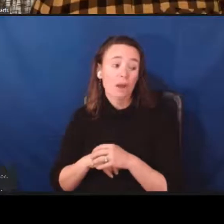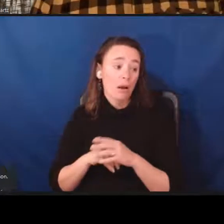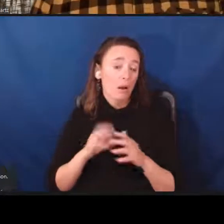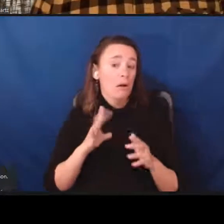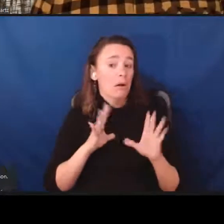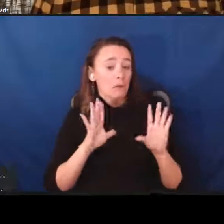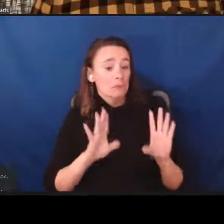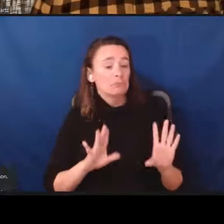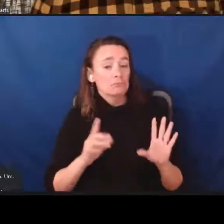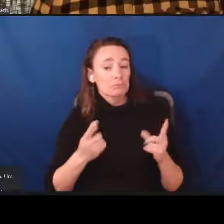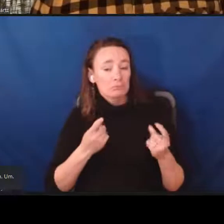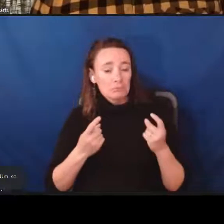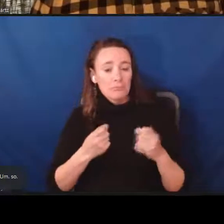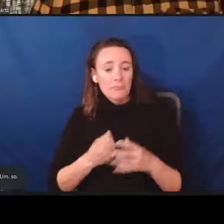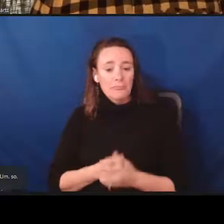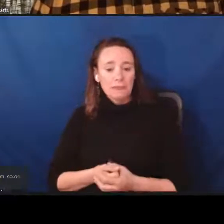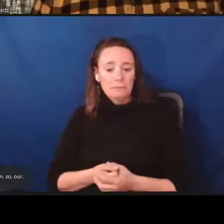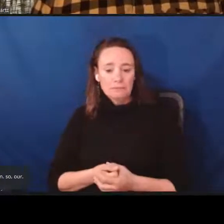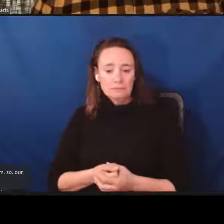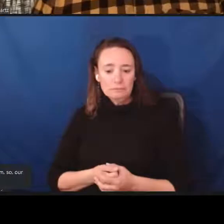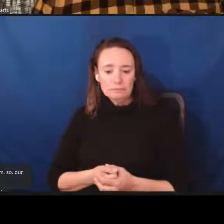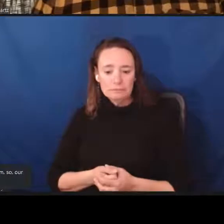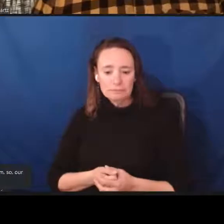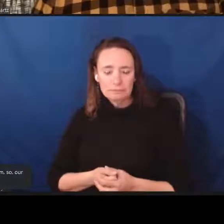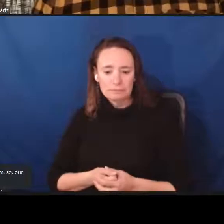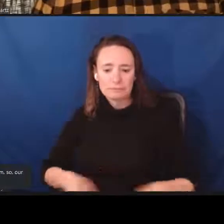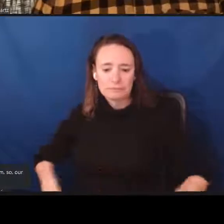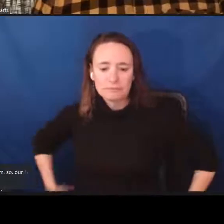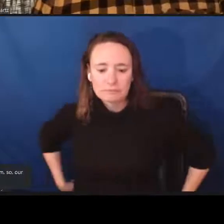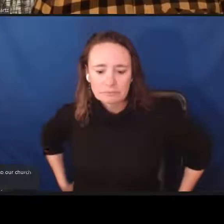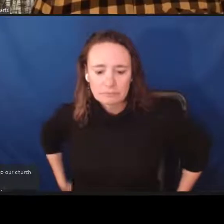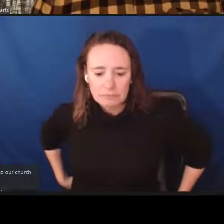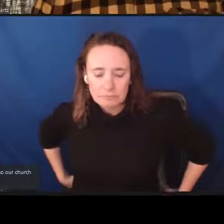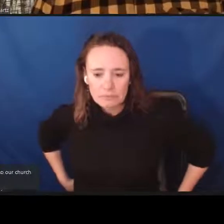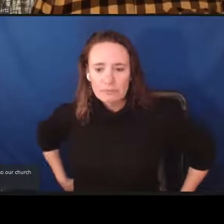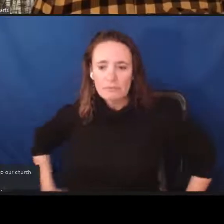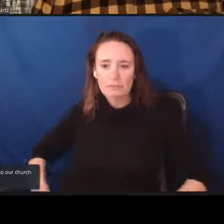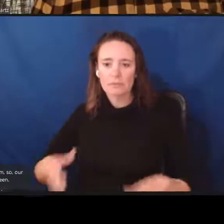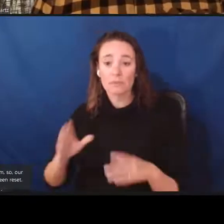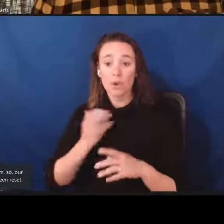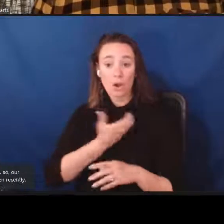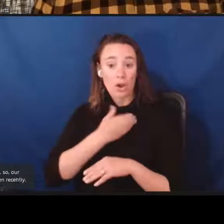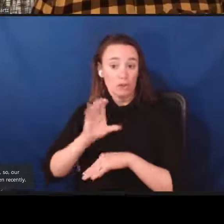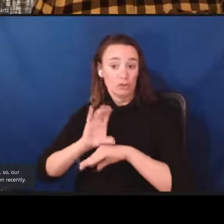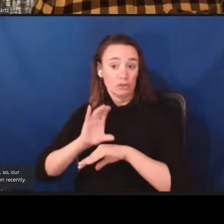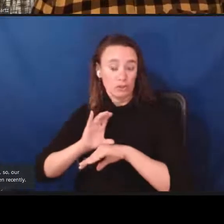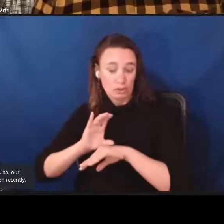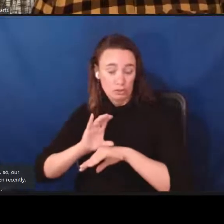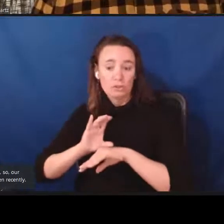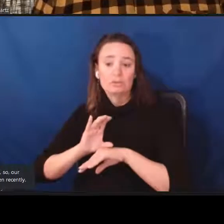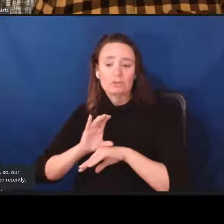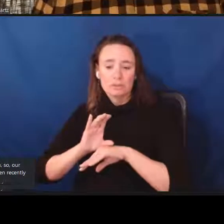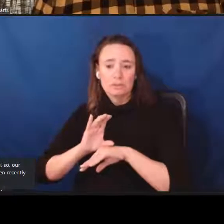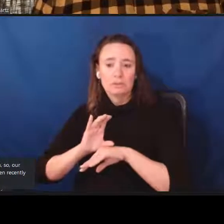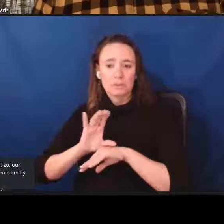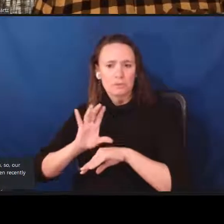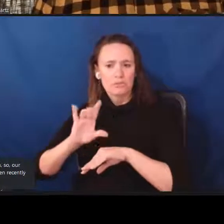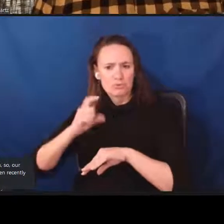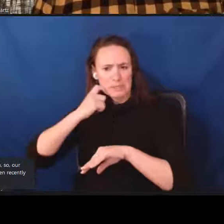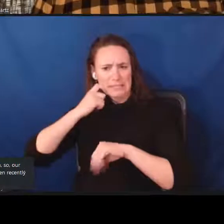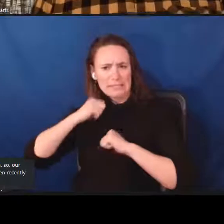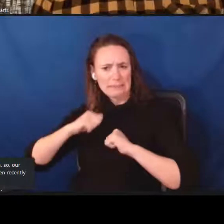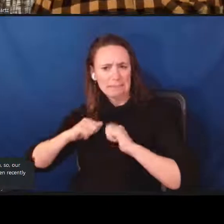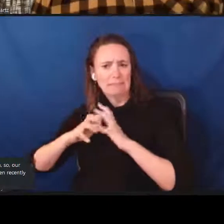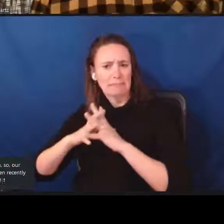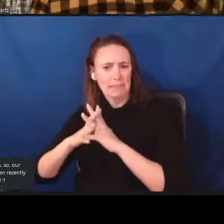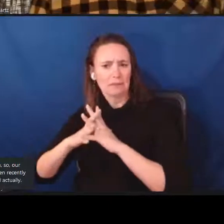question. So our church that we belong to had been recently built. They built a new